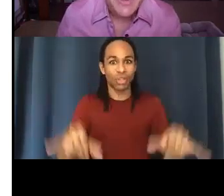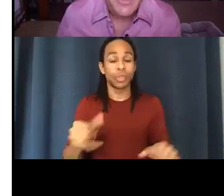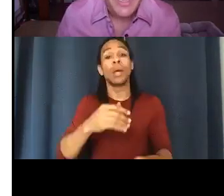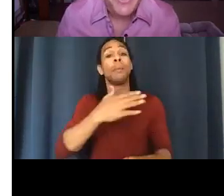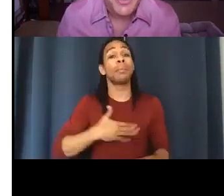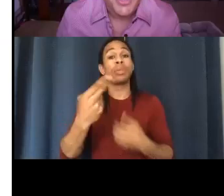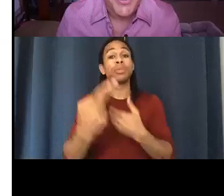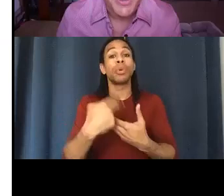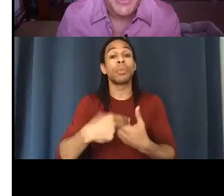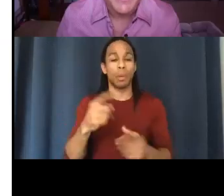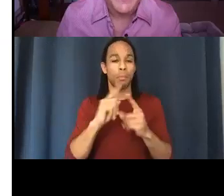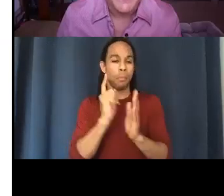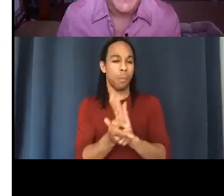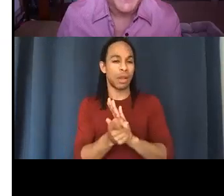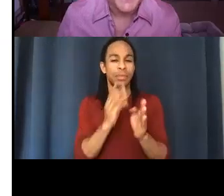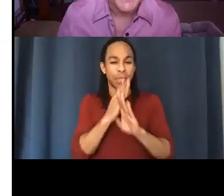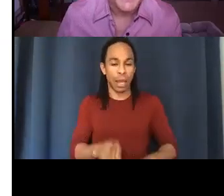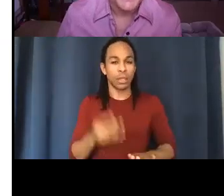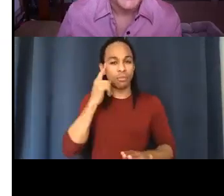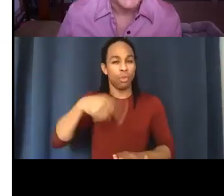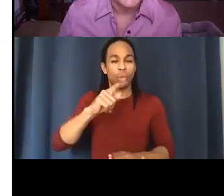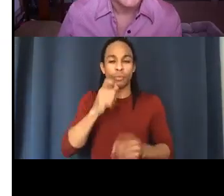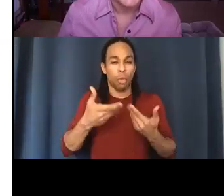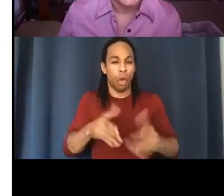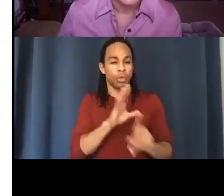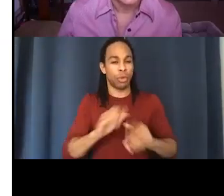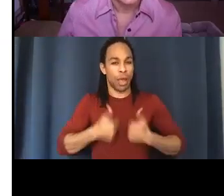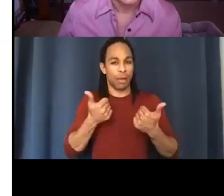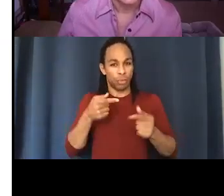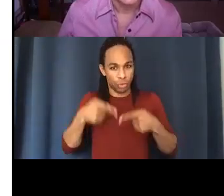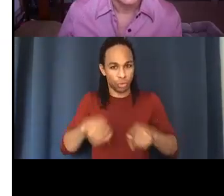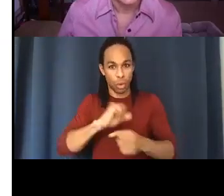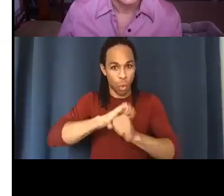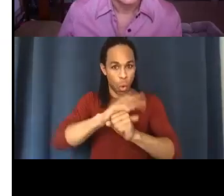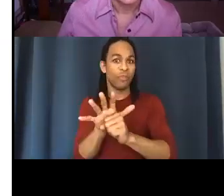lost. Por favor, un momento de silencio para todos los que murieron de.